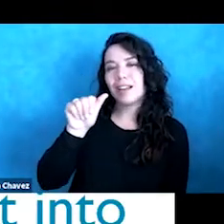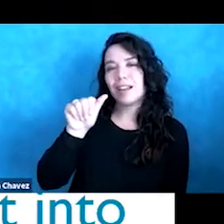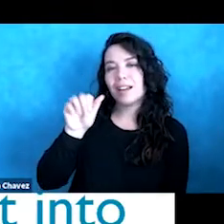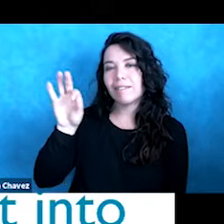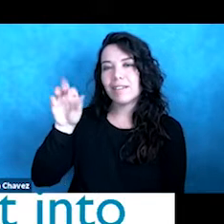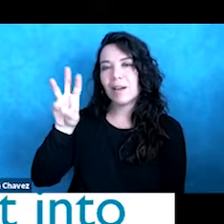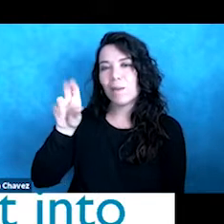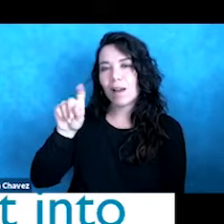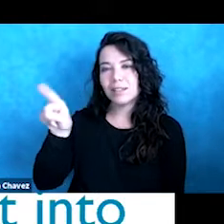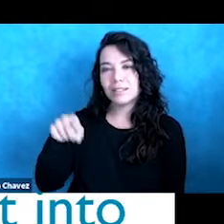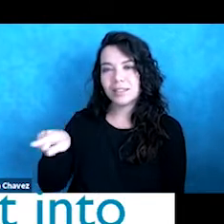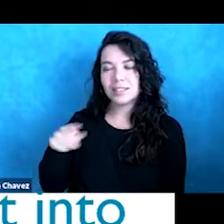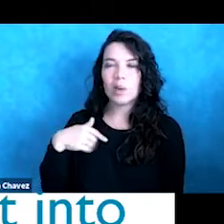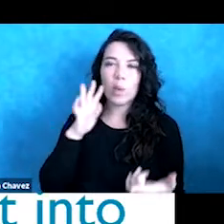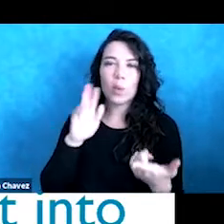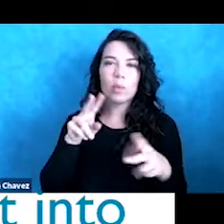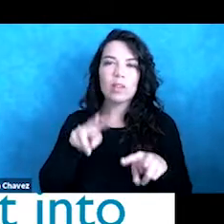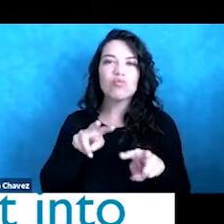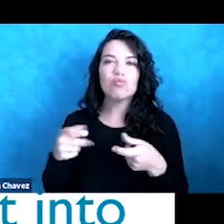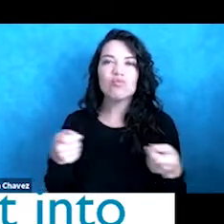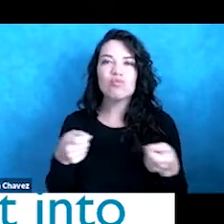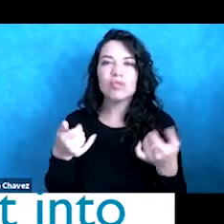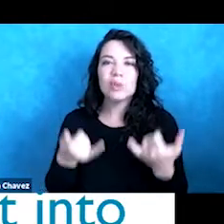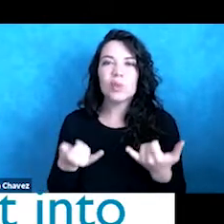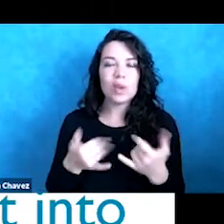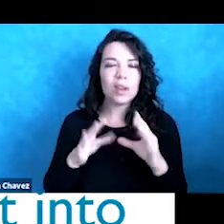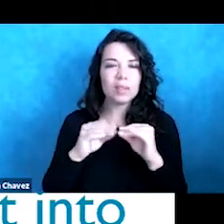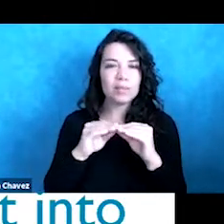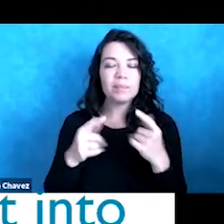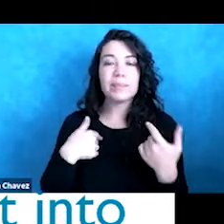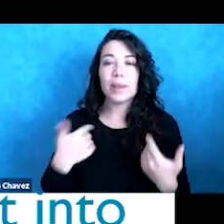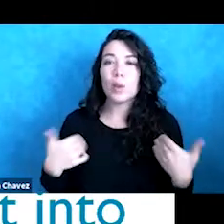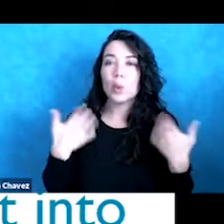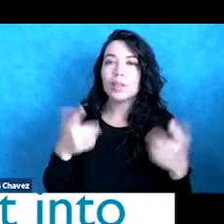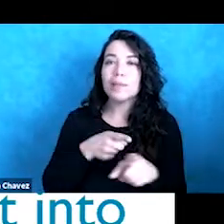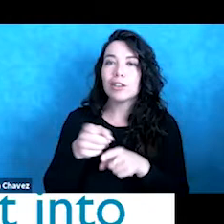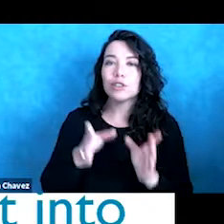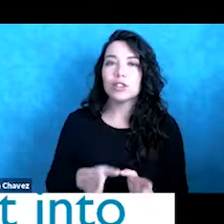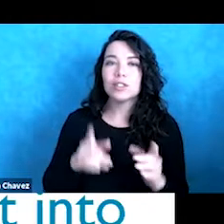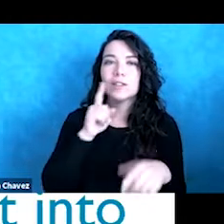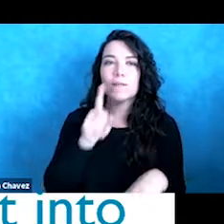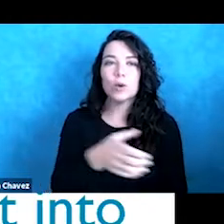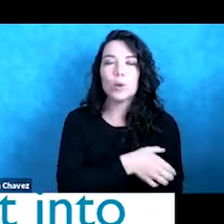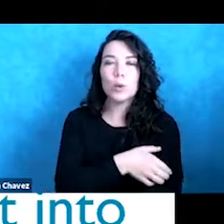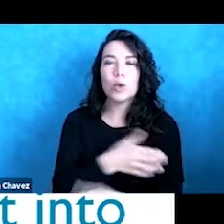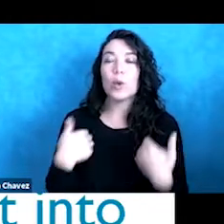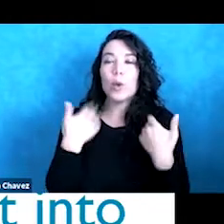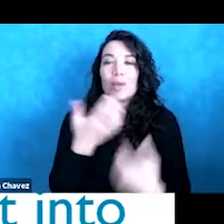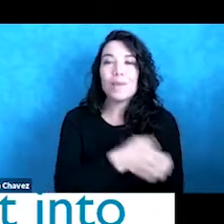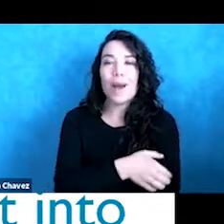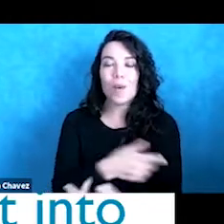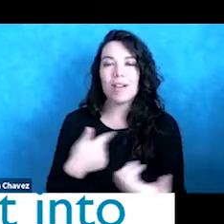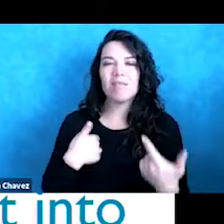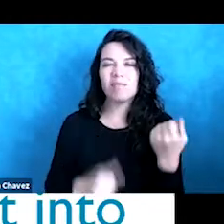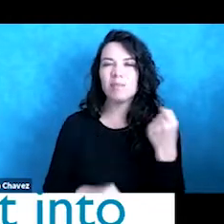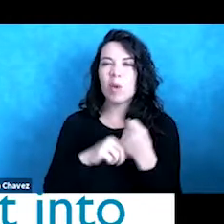today's webinar. I am the Youth Development Specialist for Youth Power 2 Learning and Evaluation, and I served in a technical support role